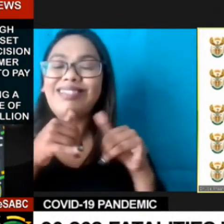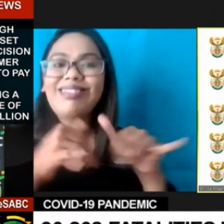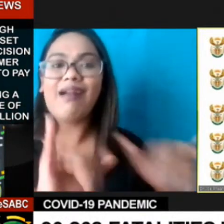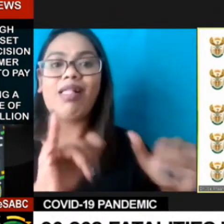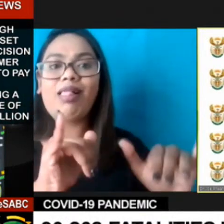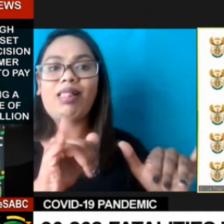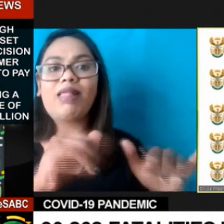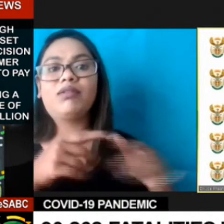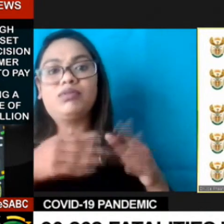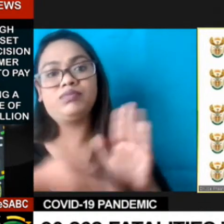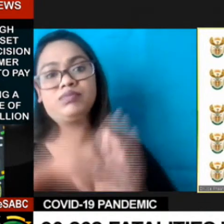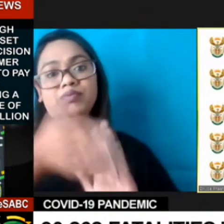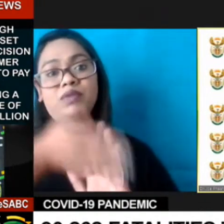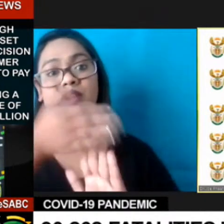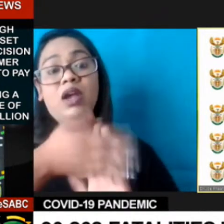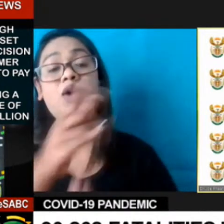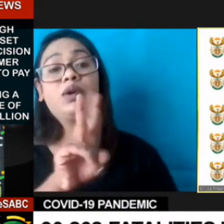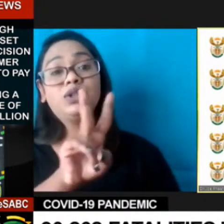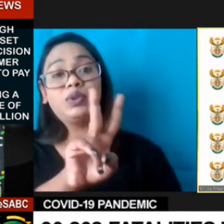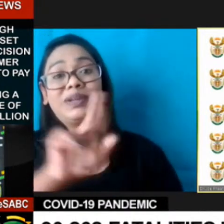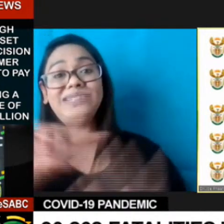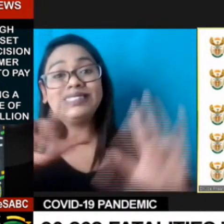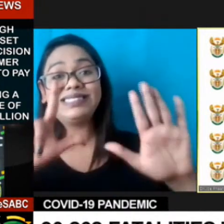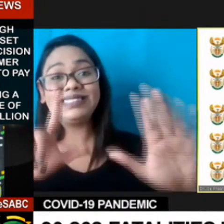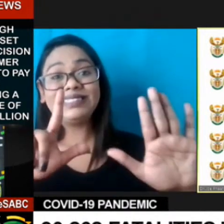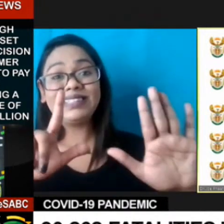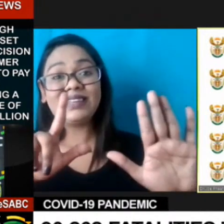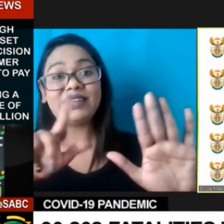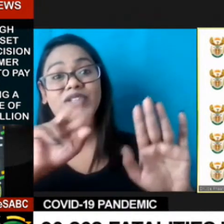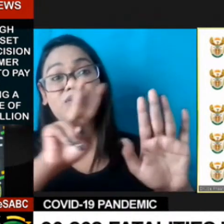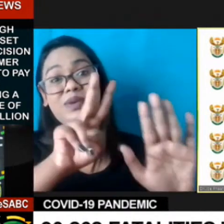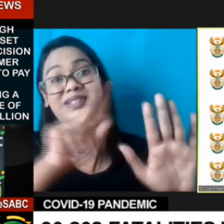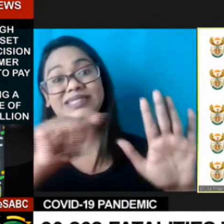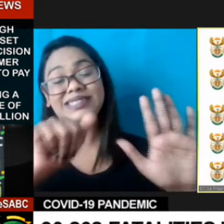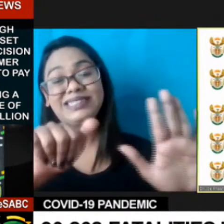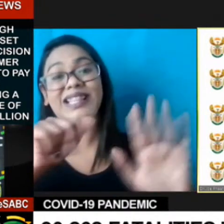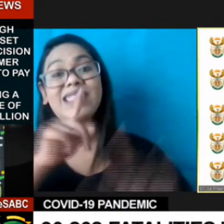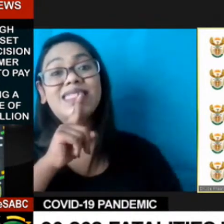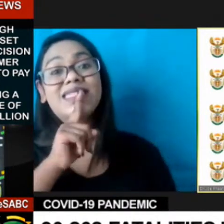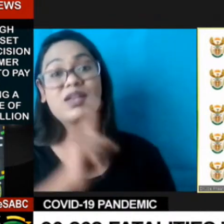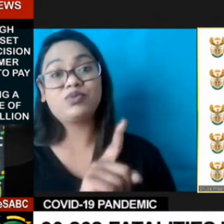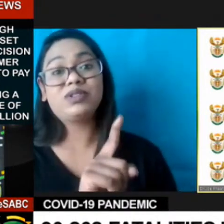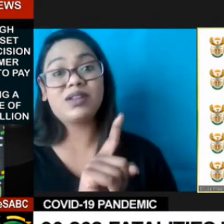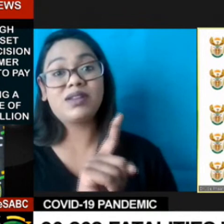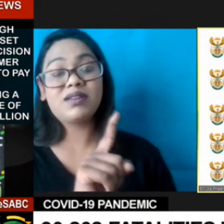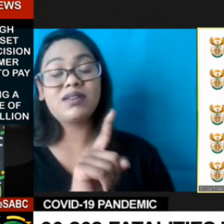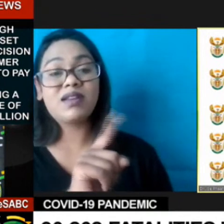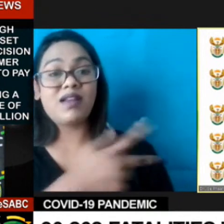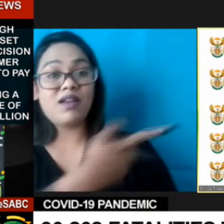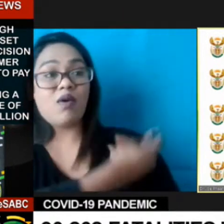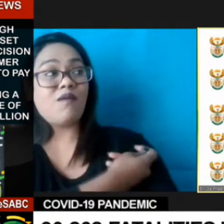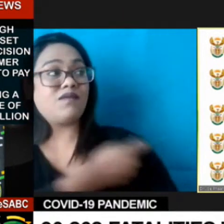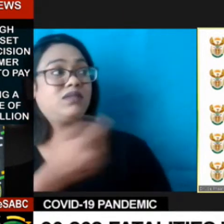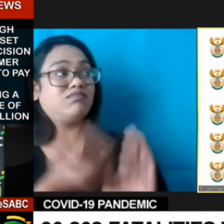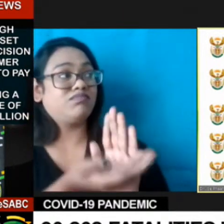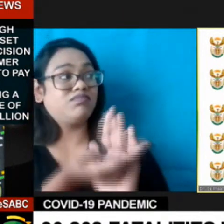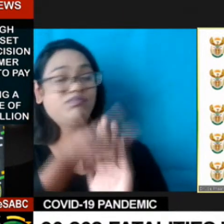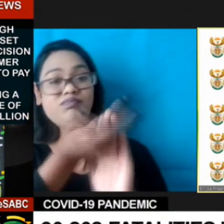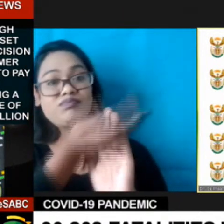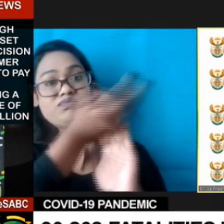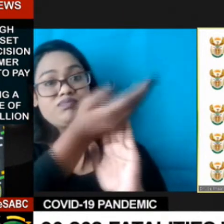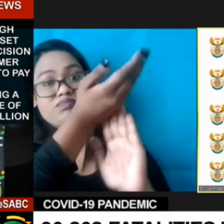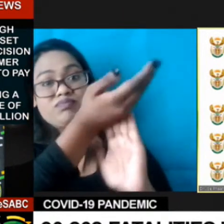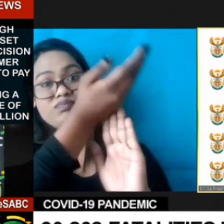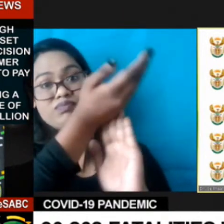again upwards of 26,000 new infections. So it's still very active, and we still have a long way to go before we can